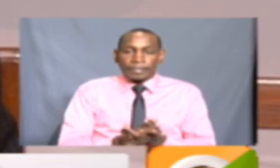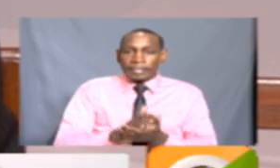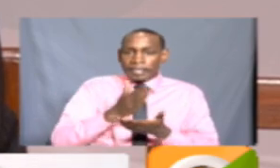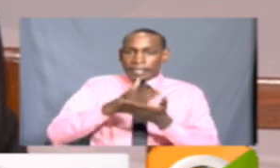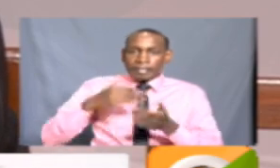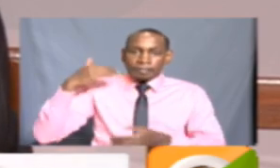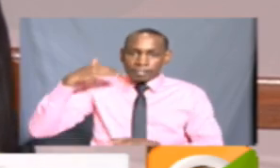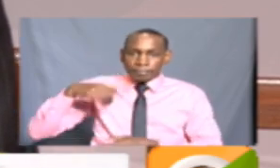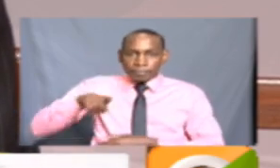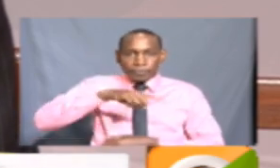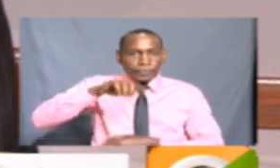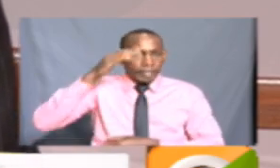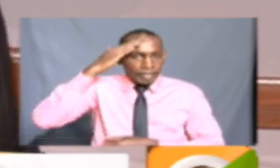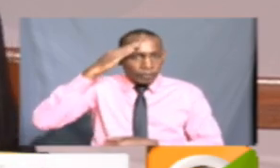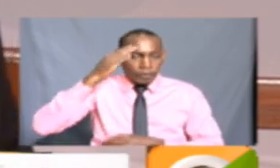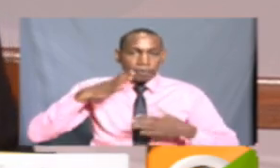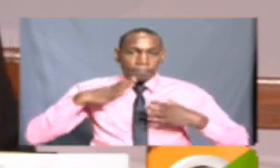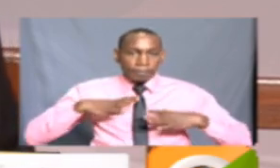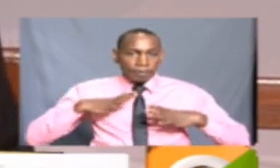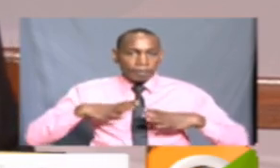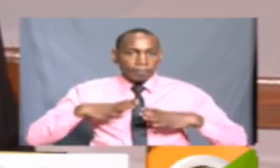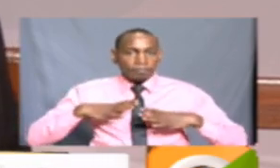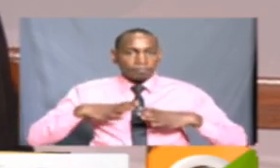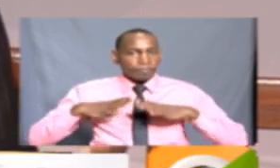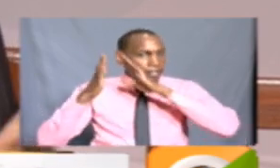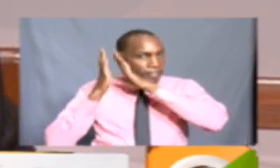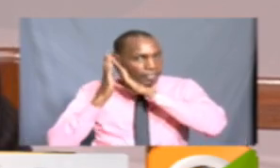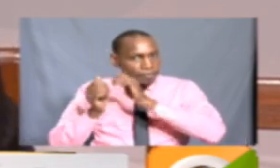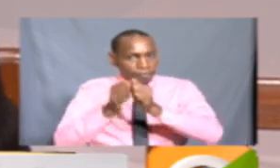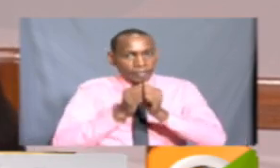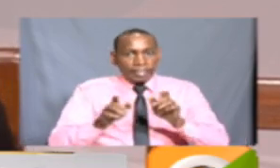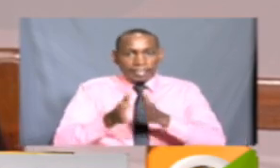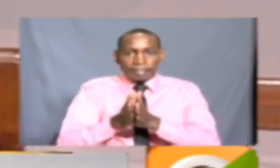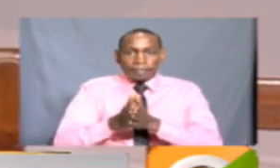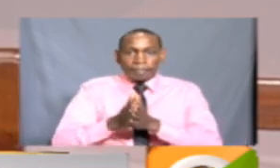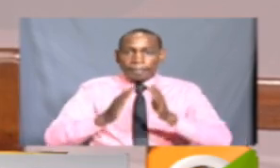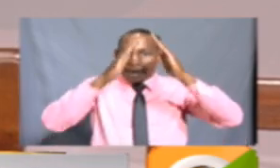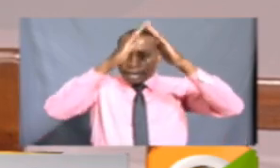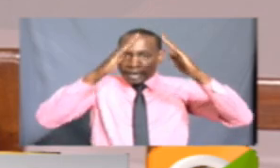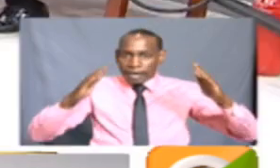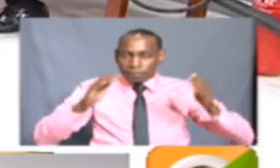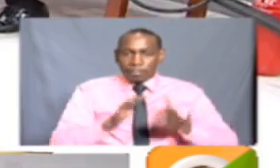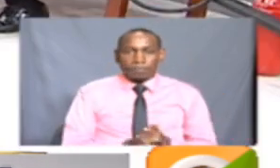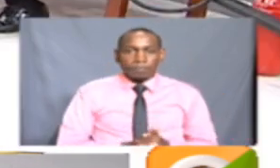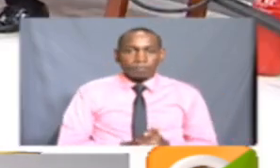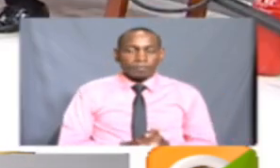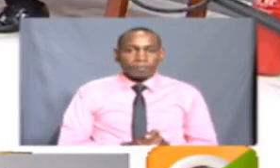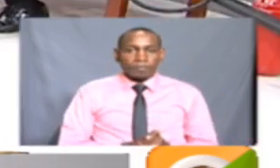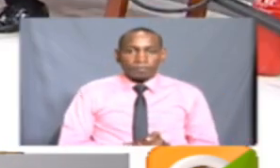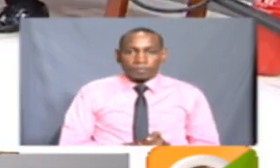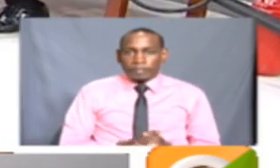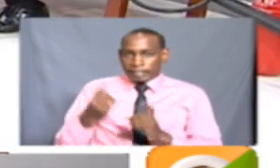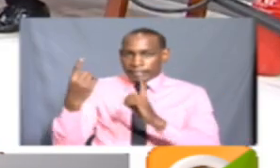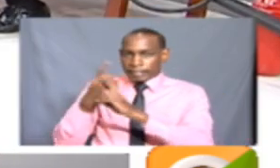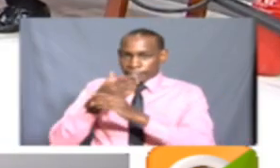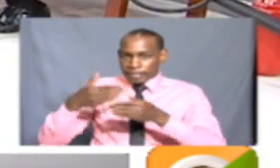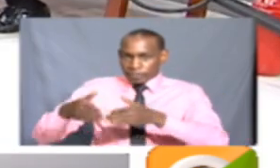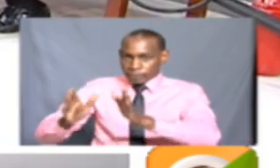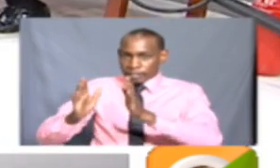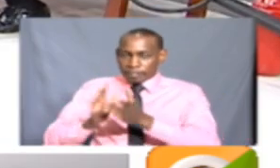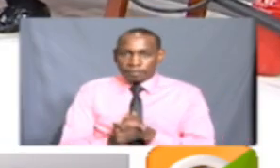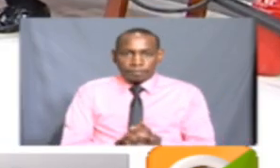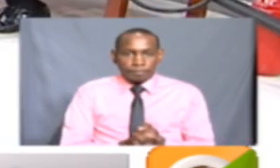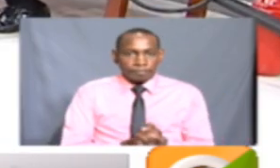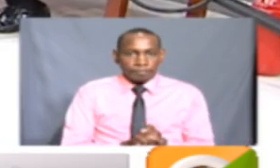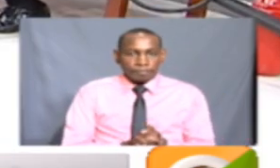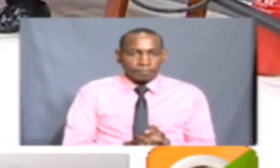even established, people sleep with them under the same roof. In more ways than one. Yes. Lord, don't talk